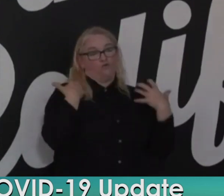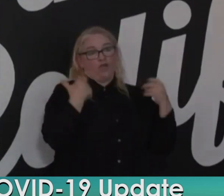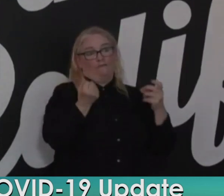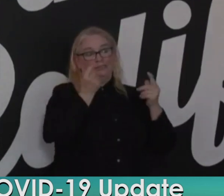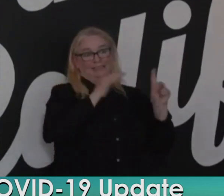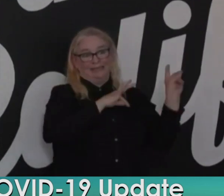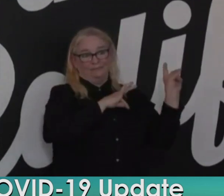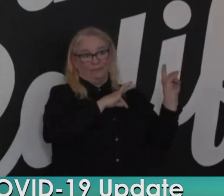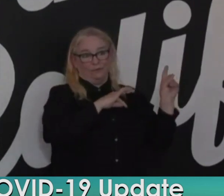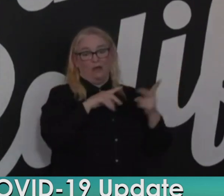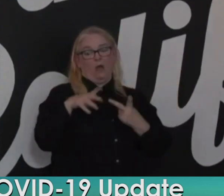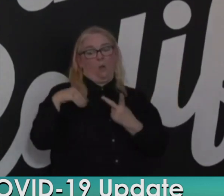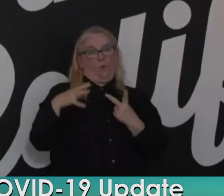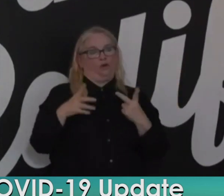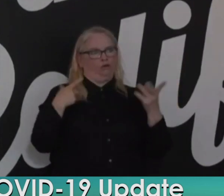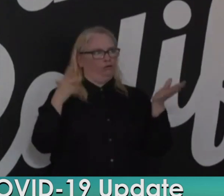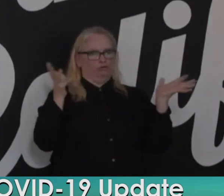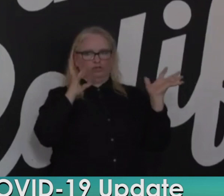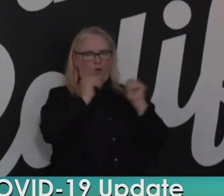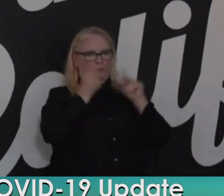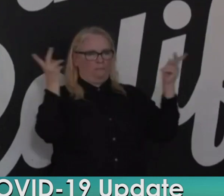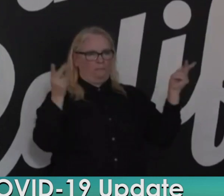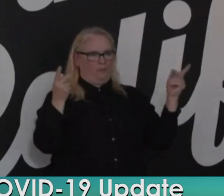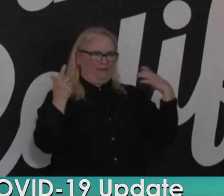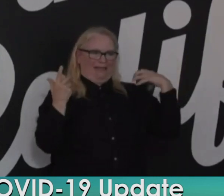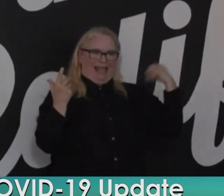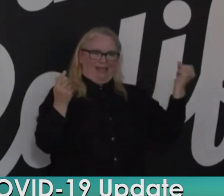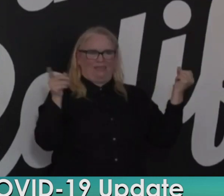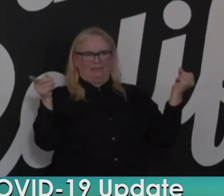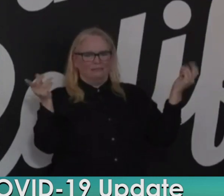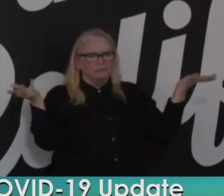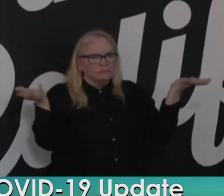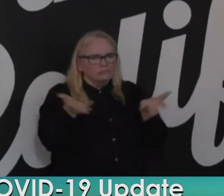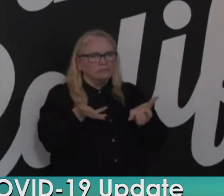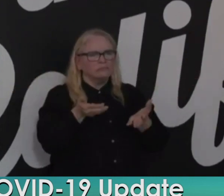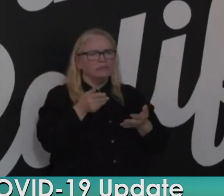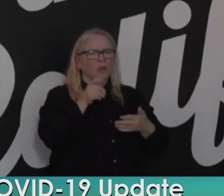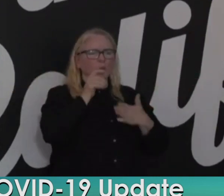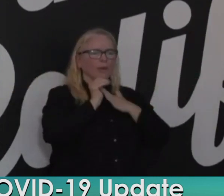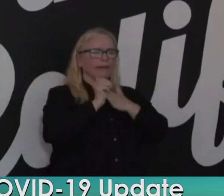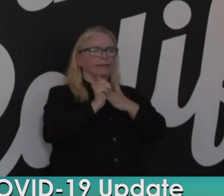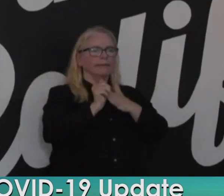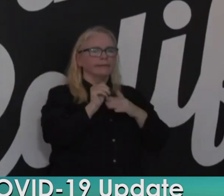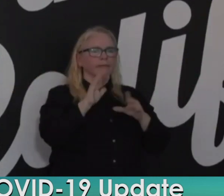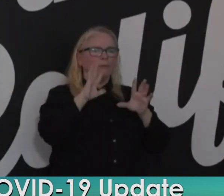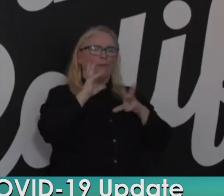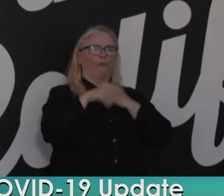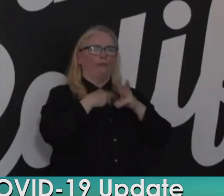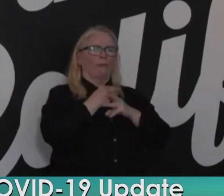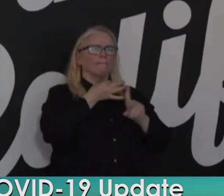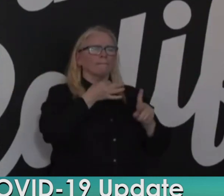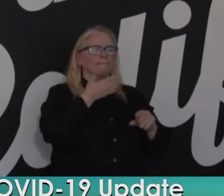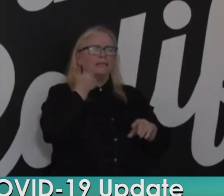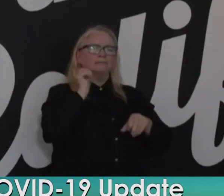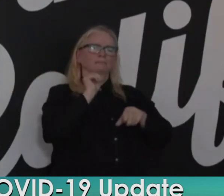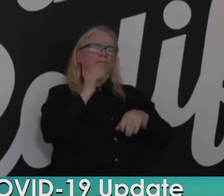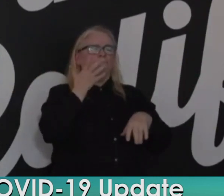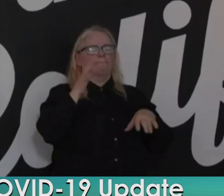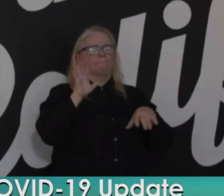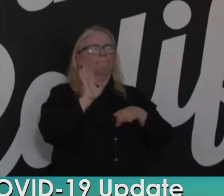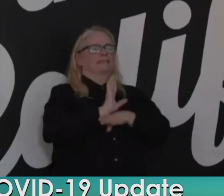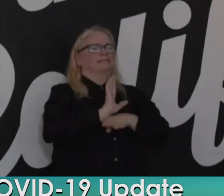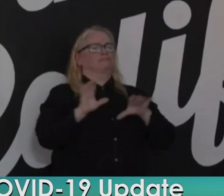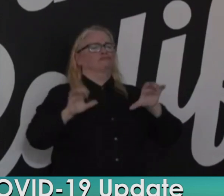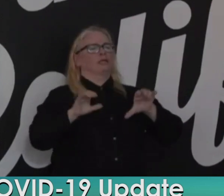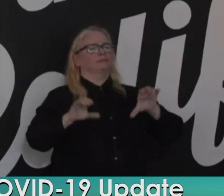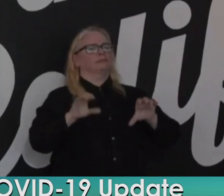we seek all across the country and for that matter around the world, and of course our partnership with other states.